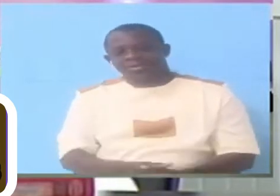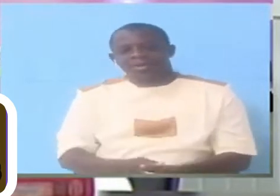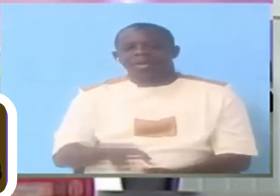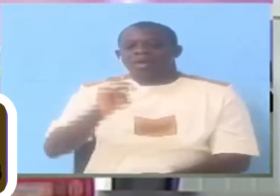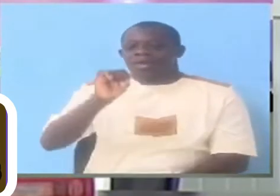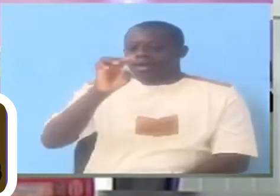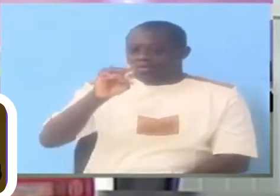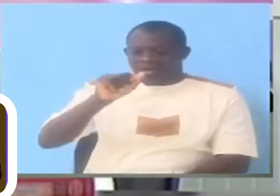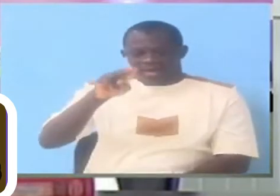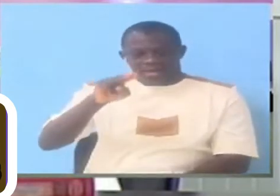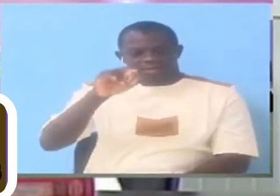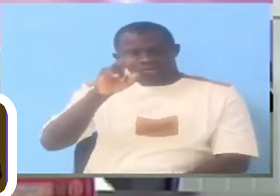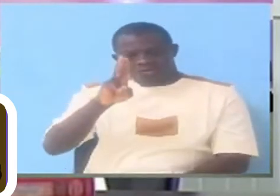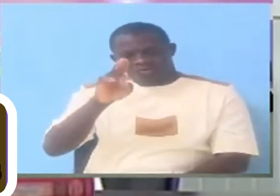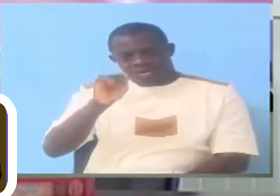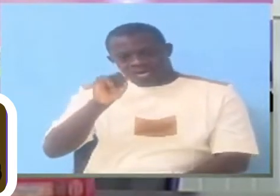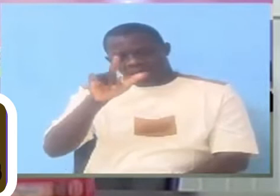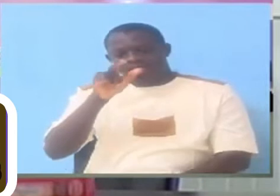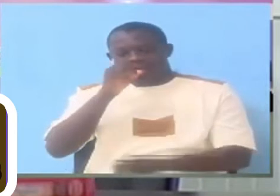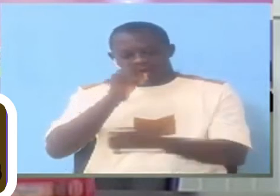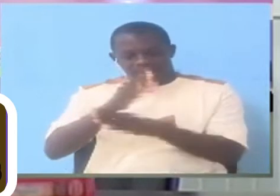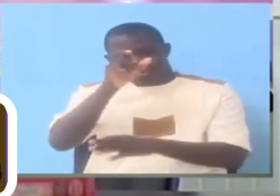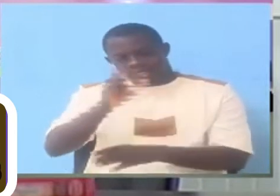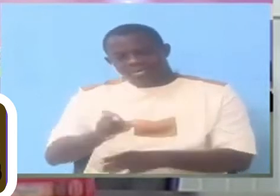Nati, Ghanaian.